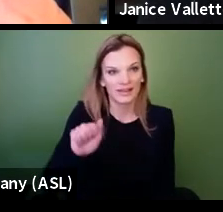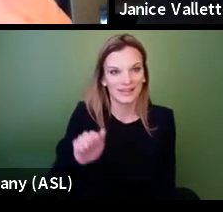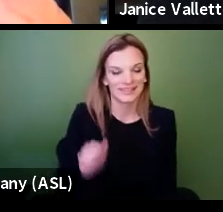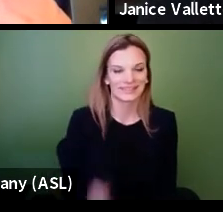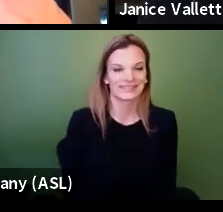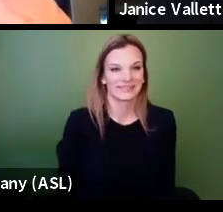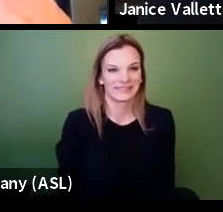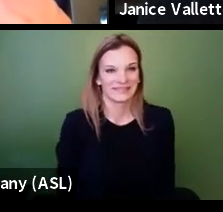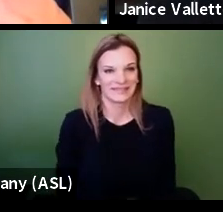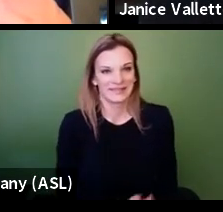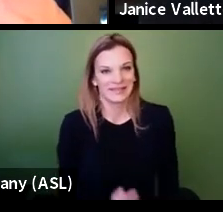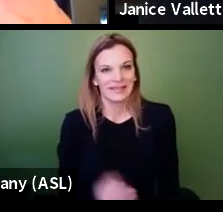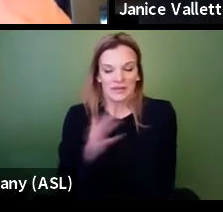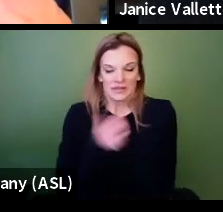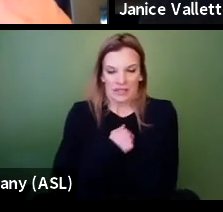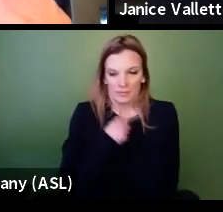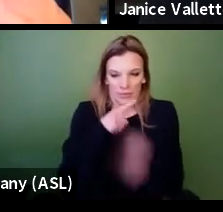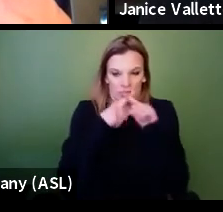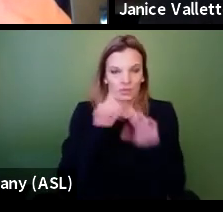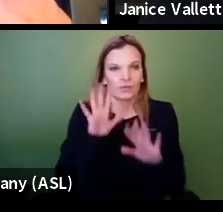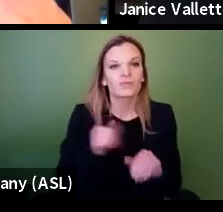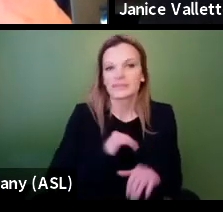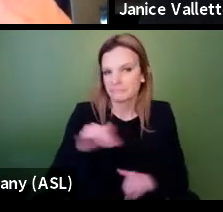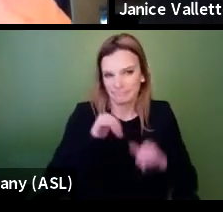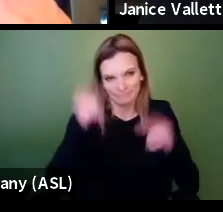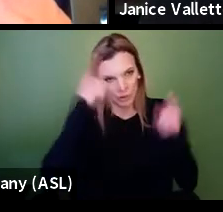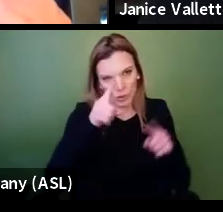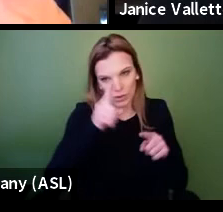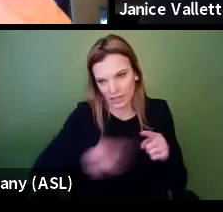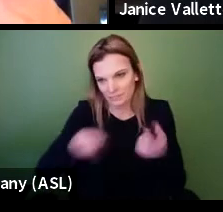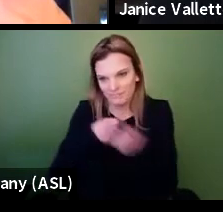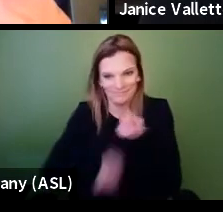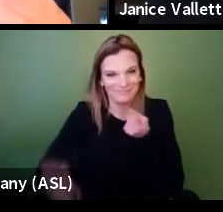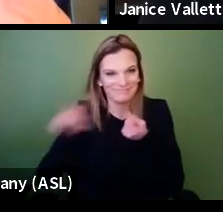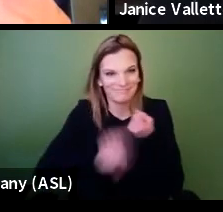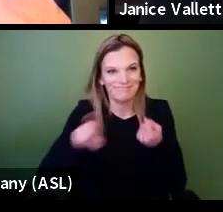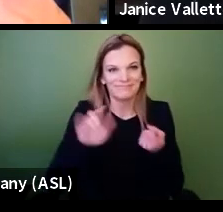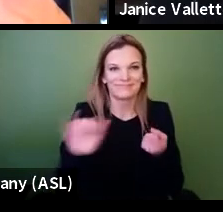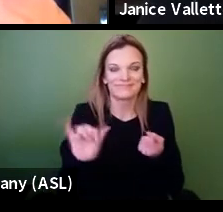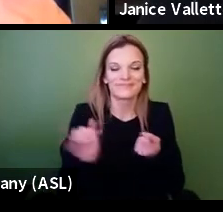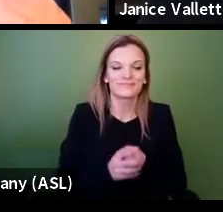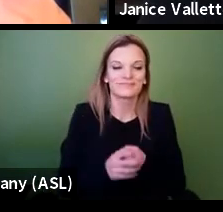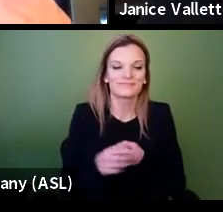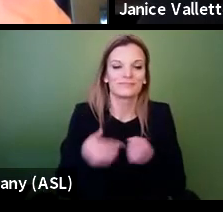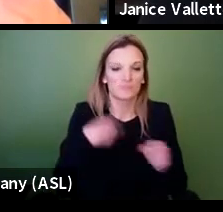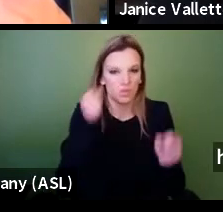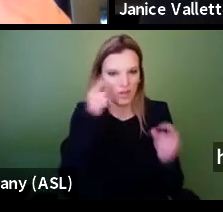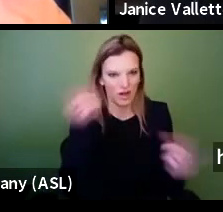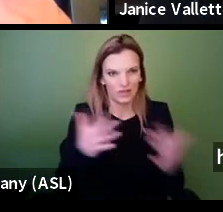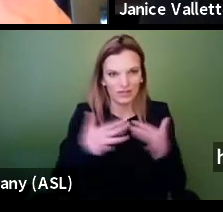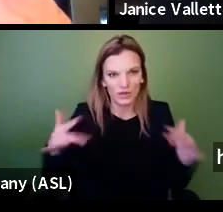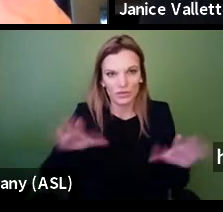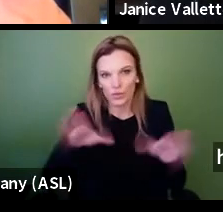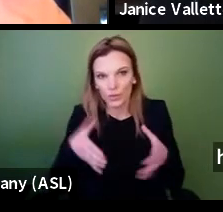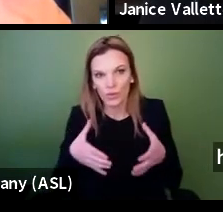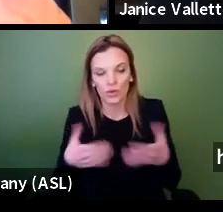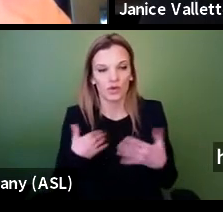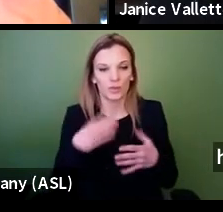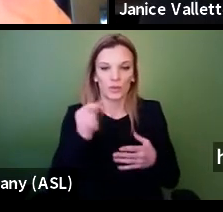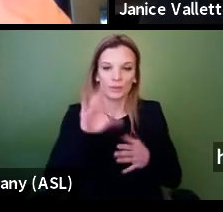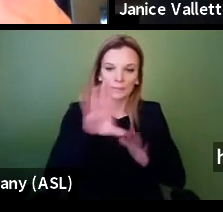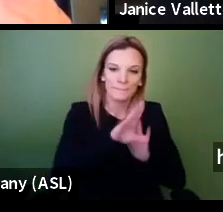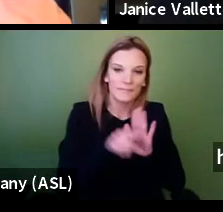Sorry, I'm unmuting here. I would echo what everybody else said. One, I'm surprised with what a diverse group we have with so many interesting